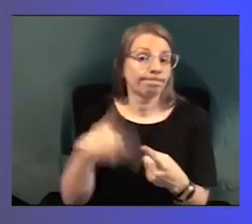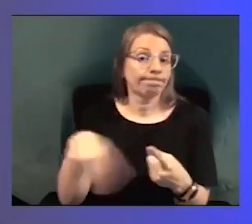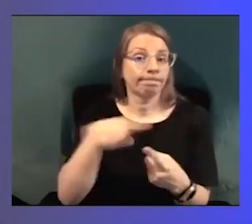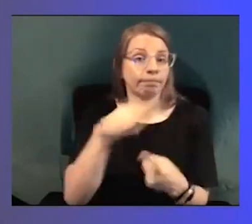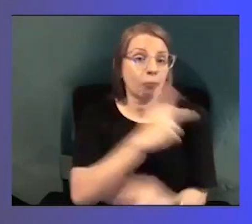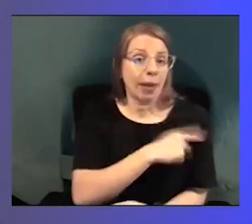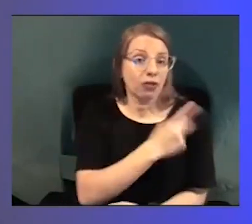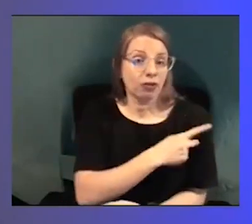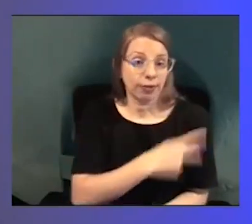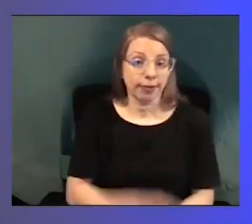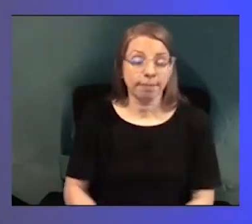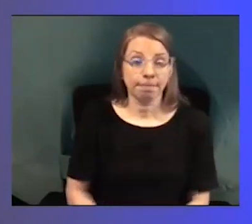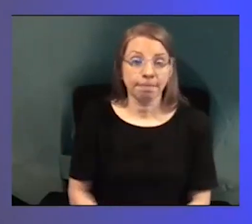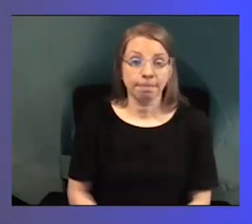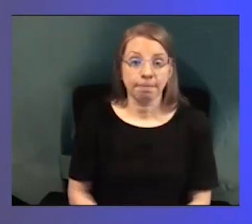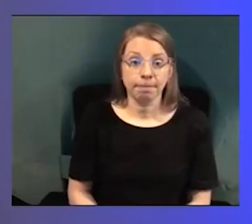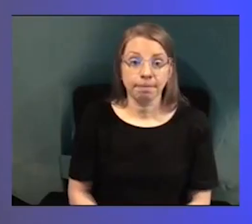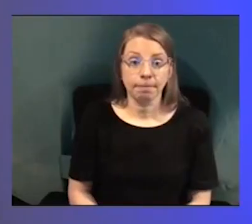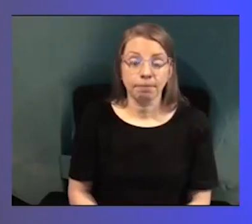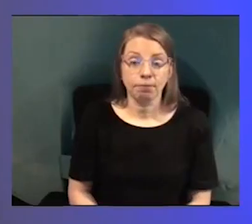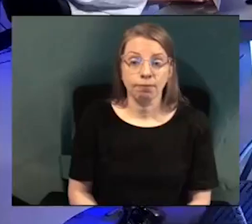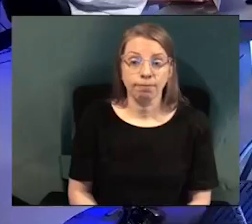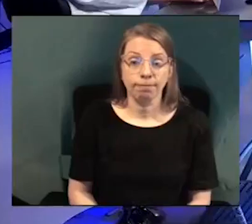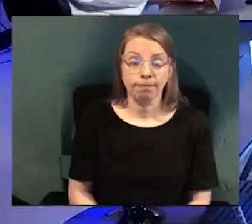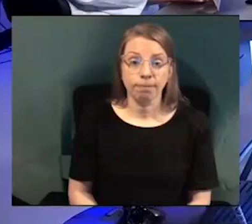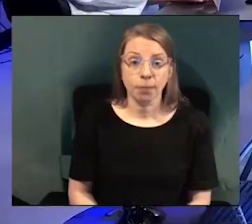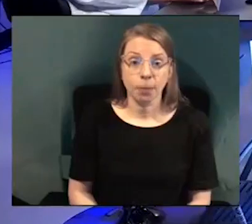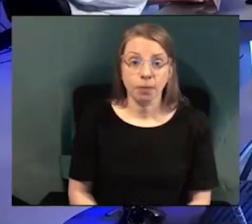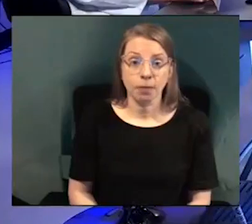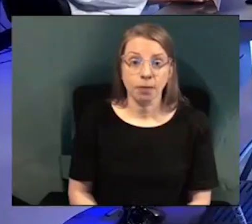Without sounding to be too Machiavellian here,